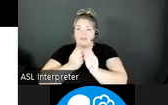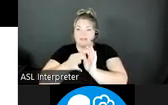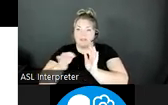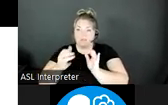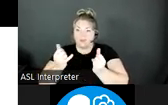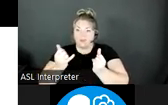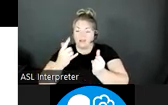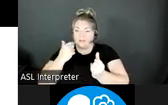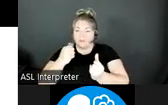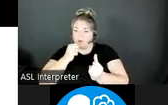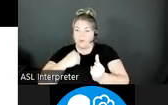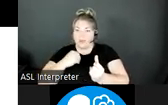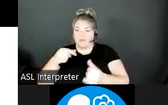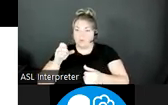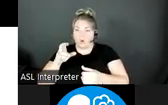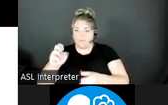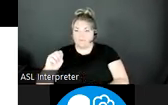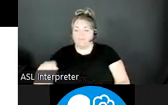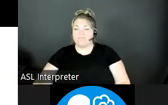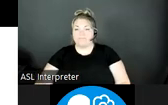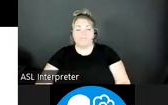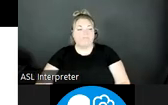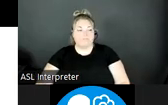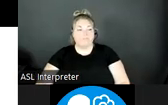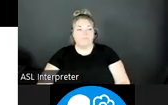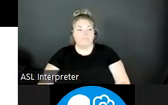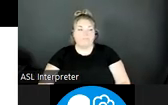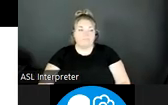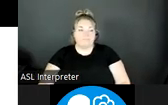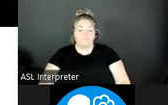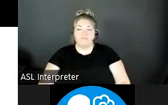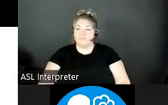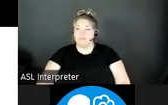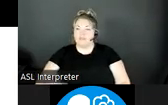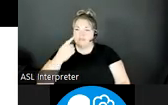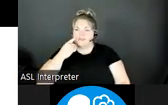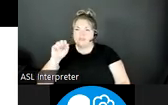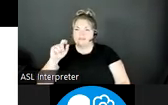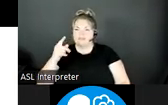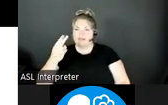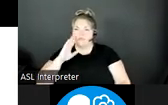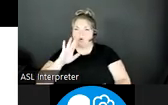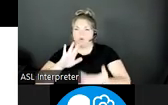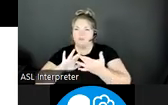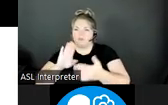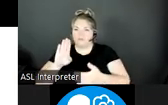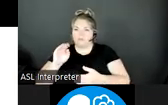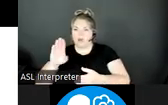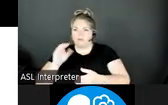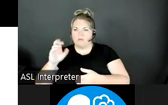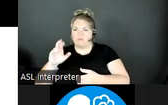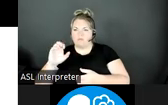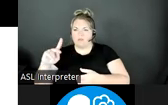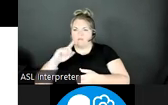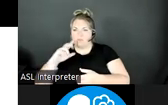quorum. okay. I think Seth's gonna reach out to Bob and Raquel on updates